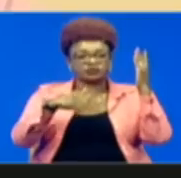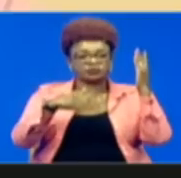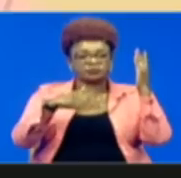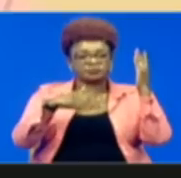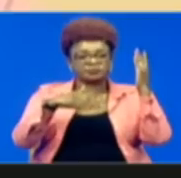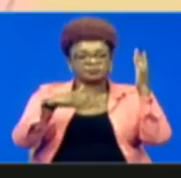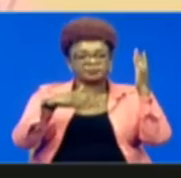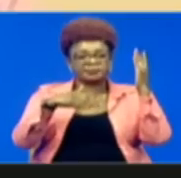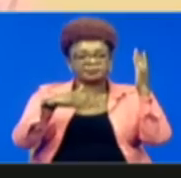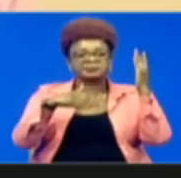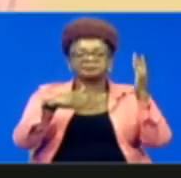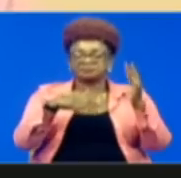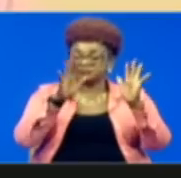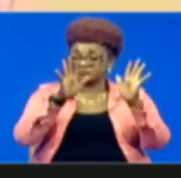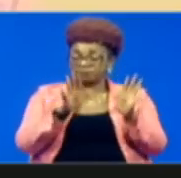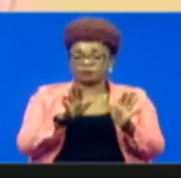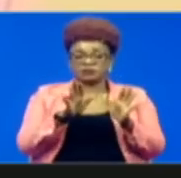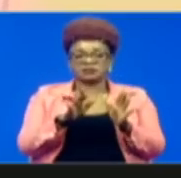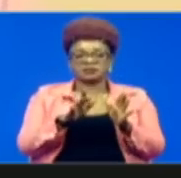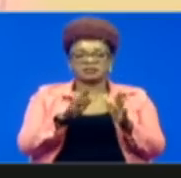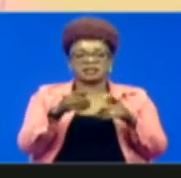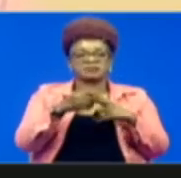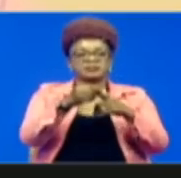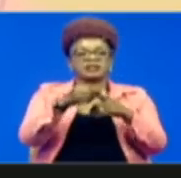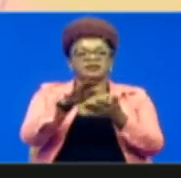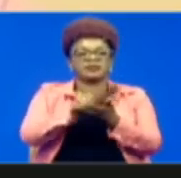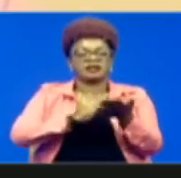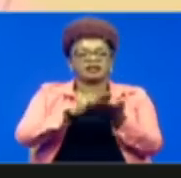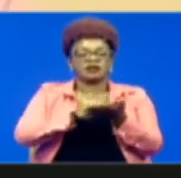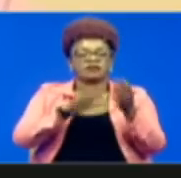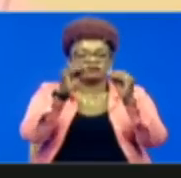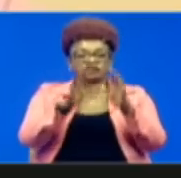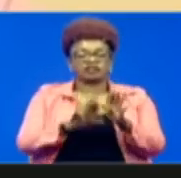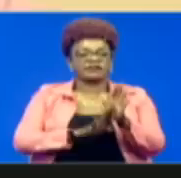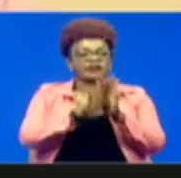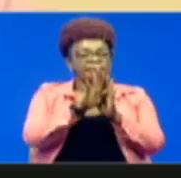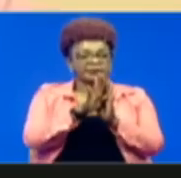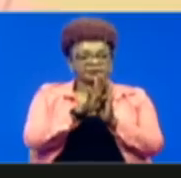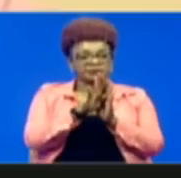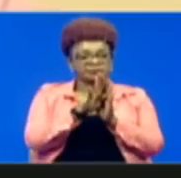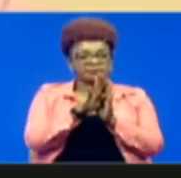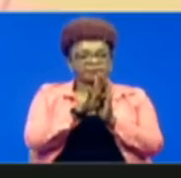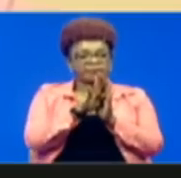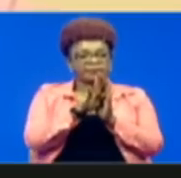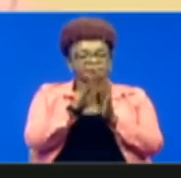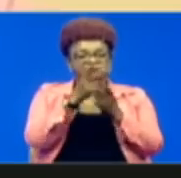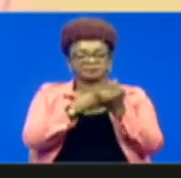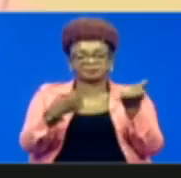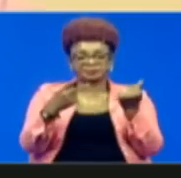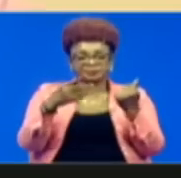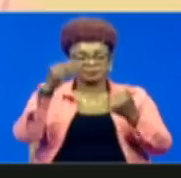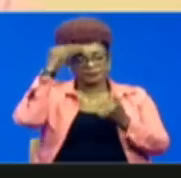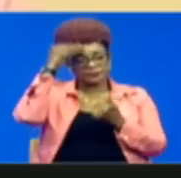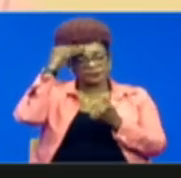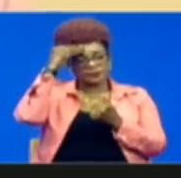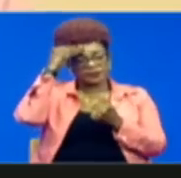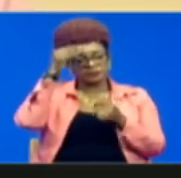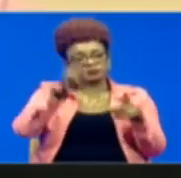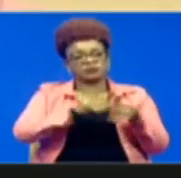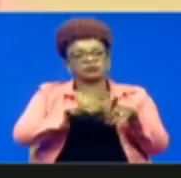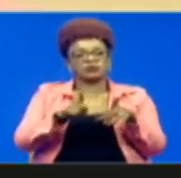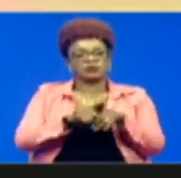is quite significant, and especially in the area of teacher development, both in the academy and also in